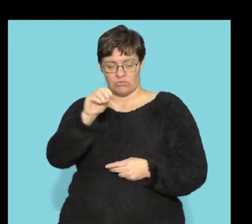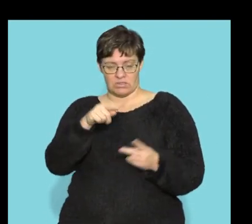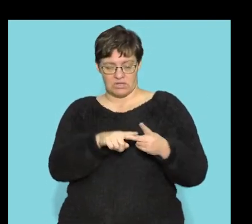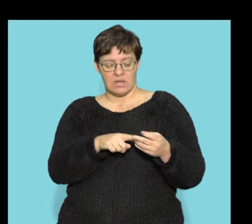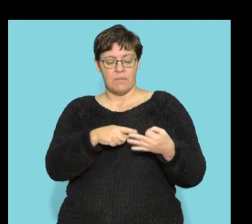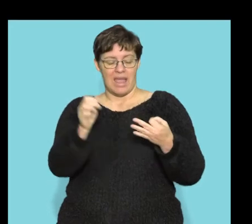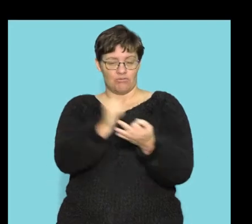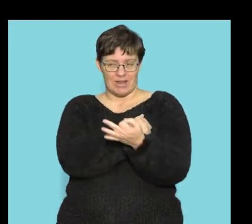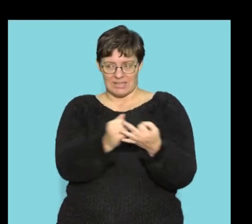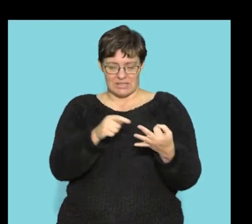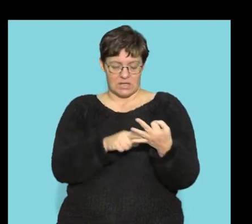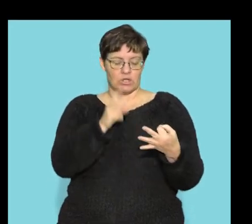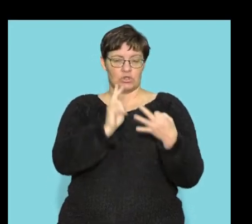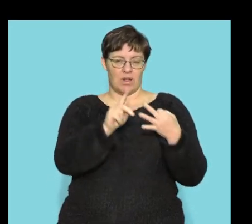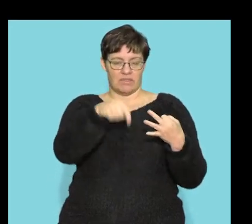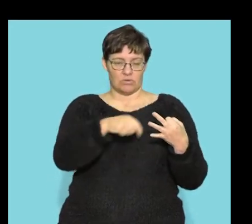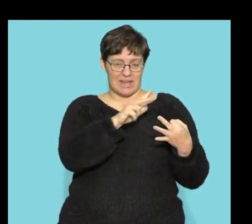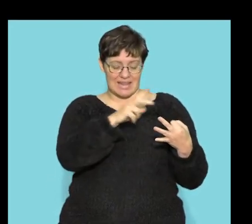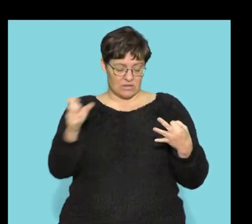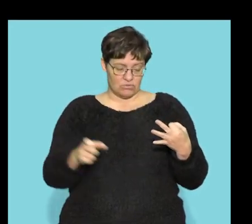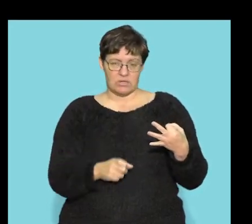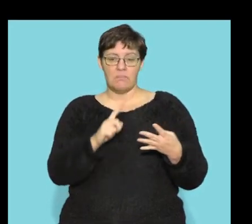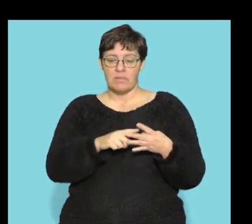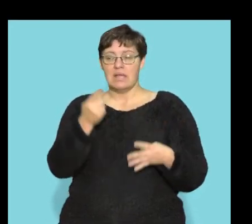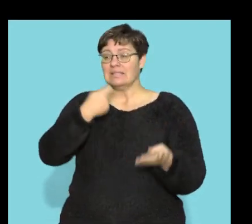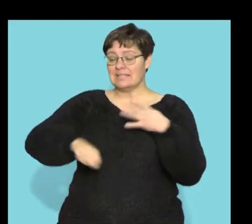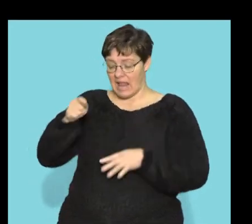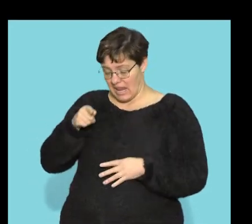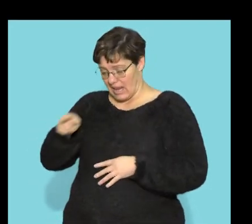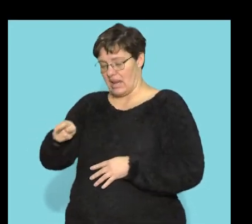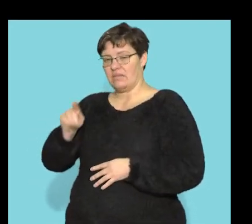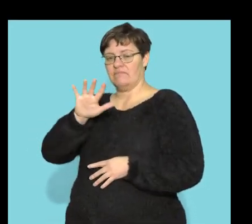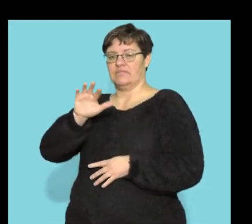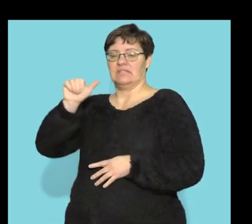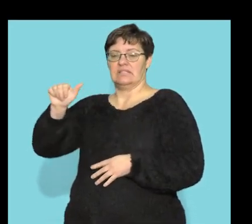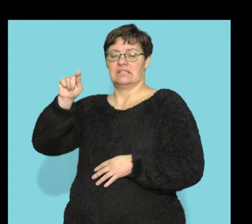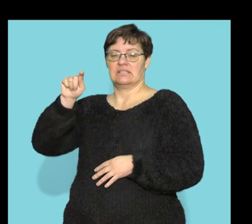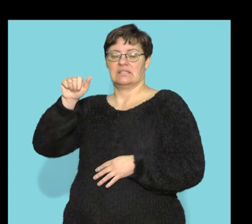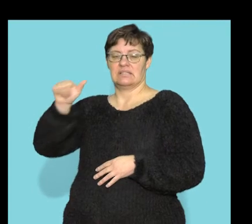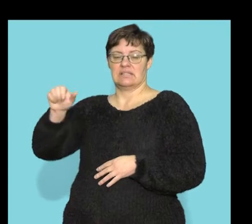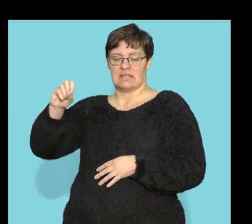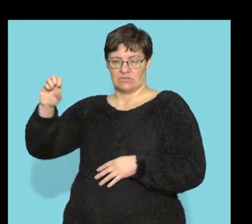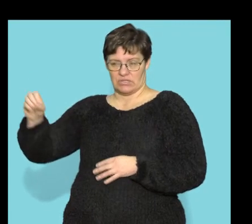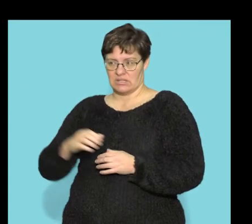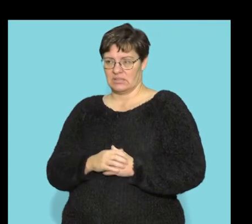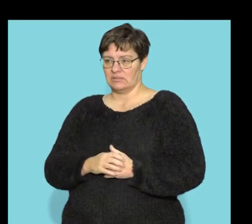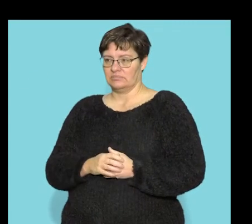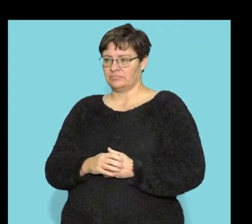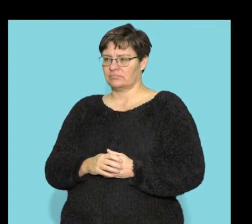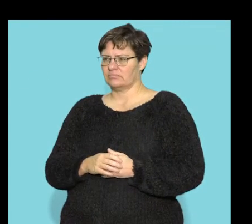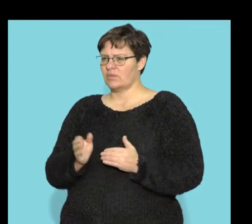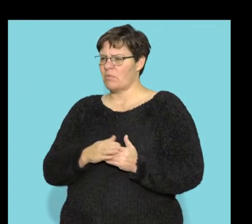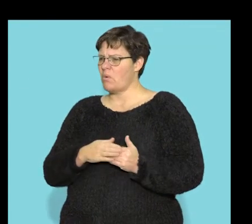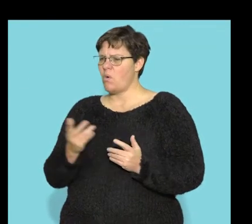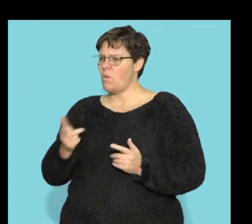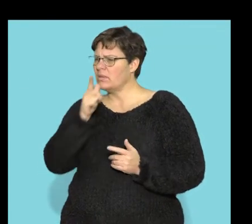credit 12,800. You sold for 56,600. And there was something else we were